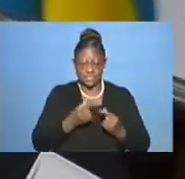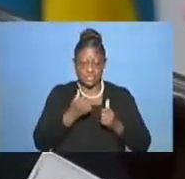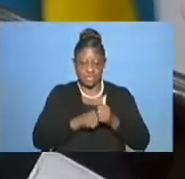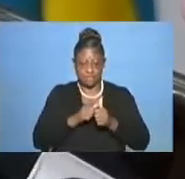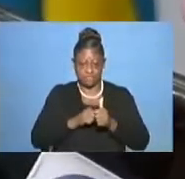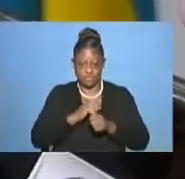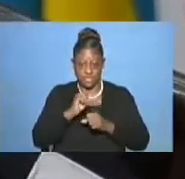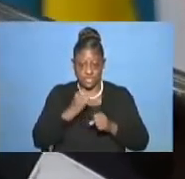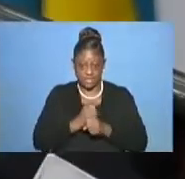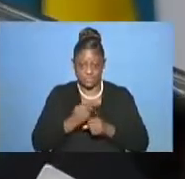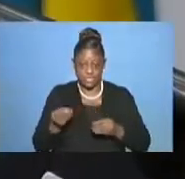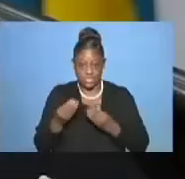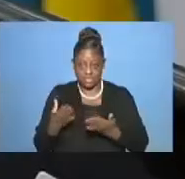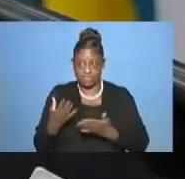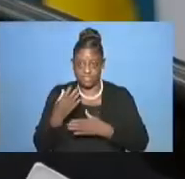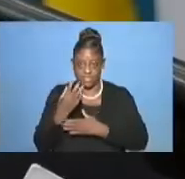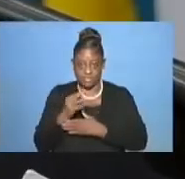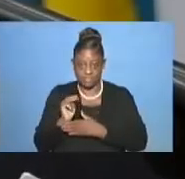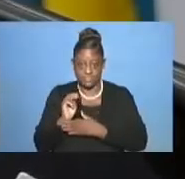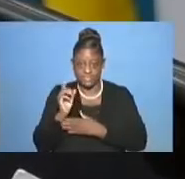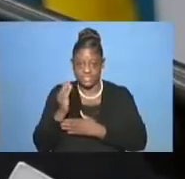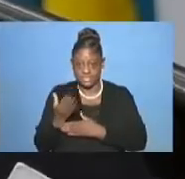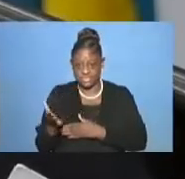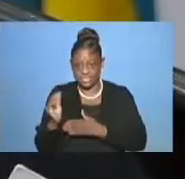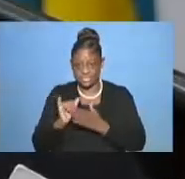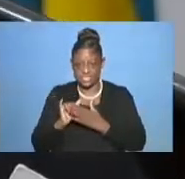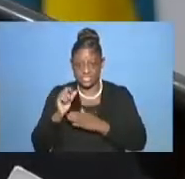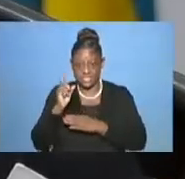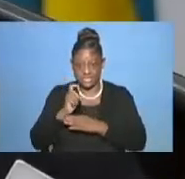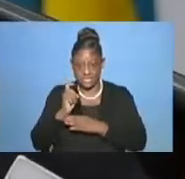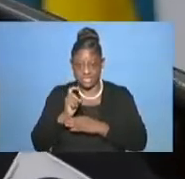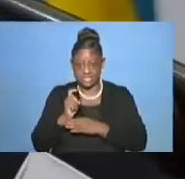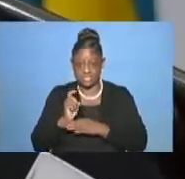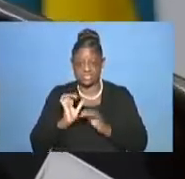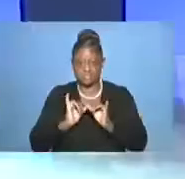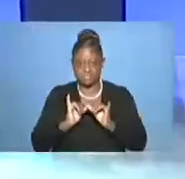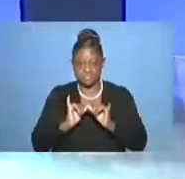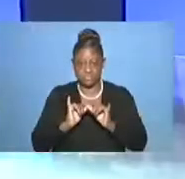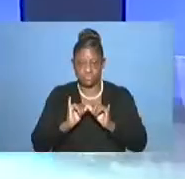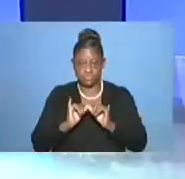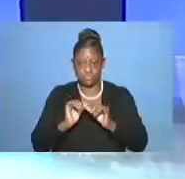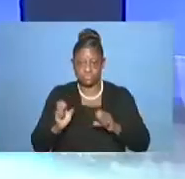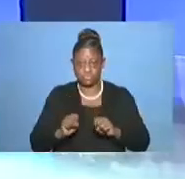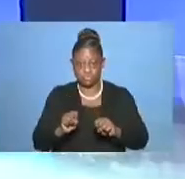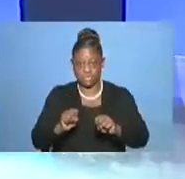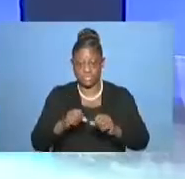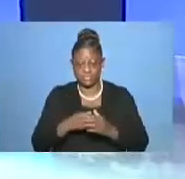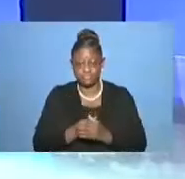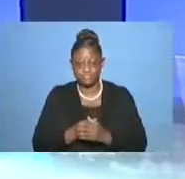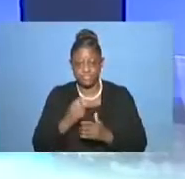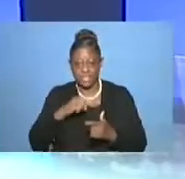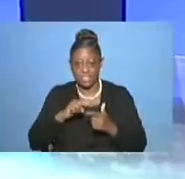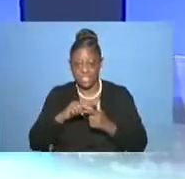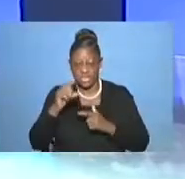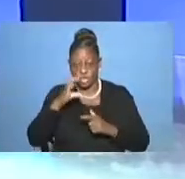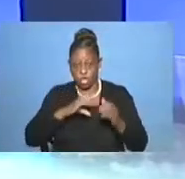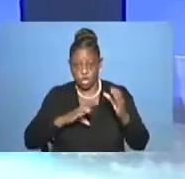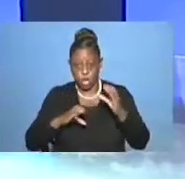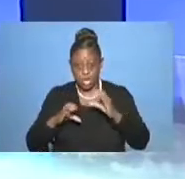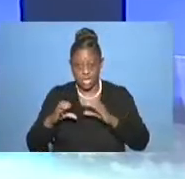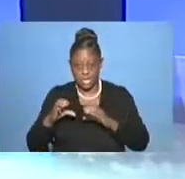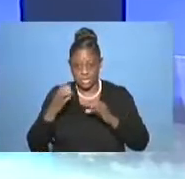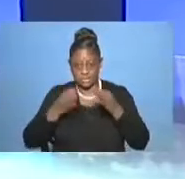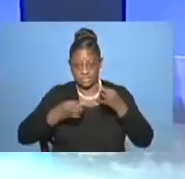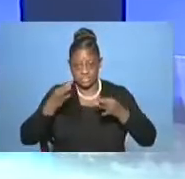the vehicles, the resources they need to be ever present on the streets. From the courts this evening, the Court of Appeal has